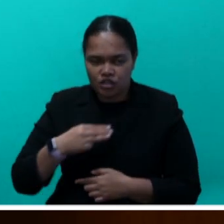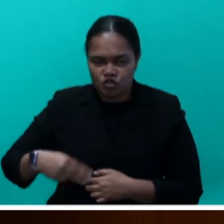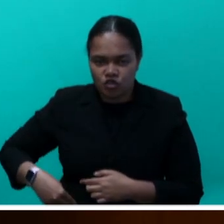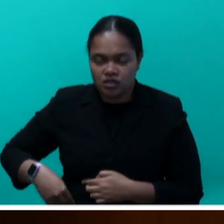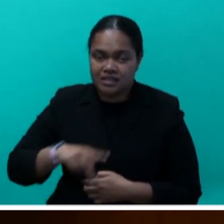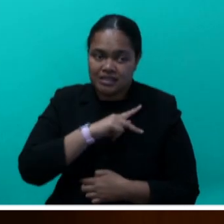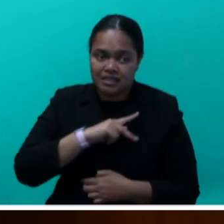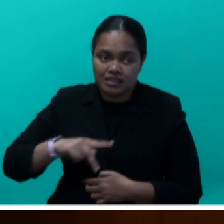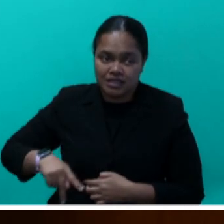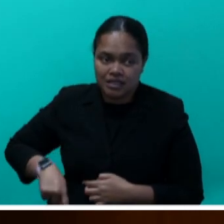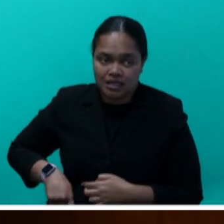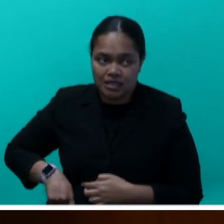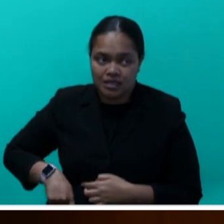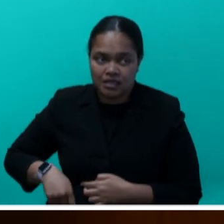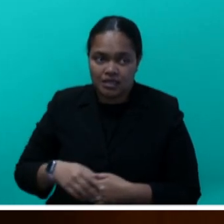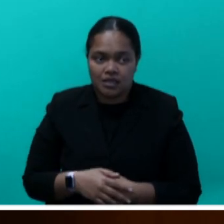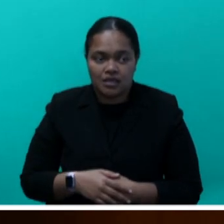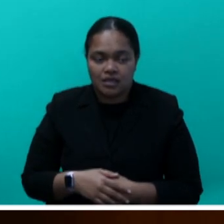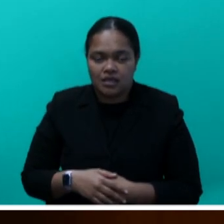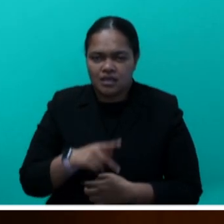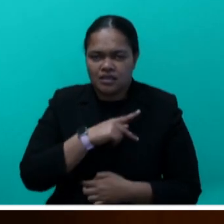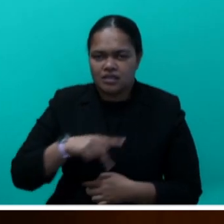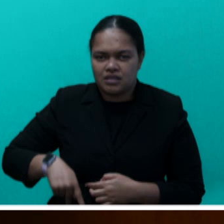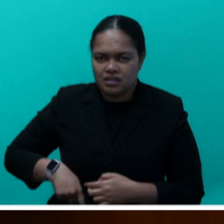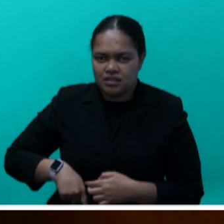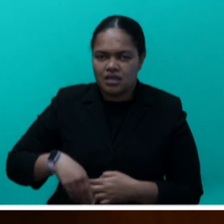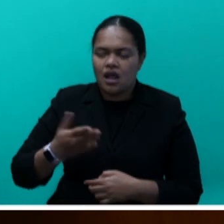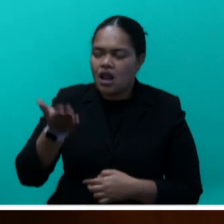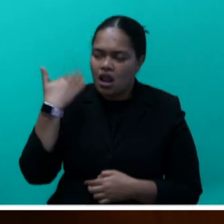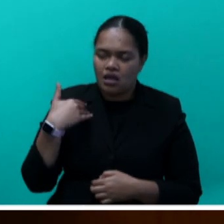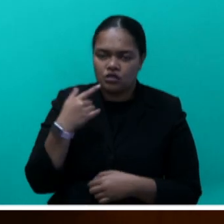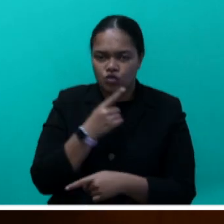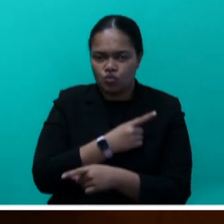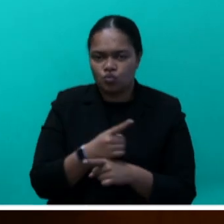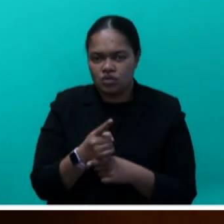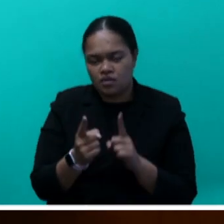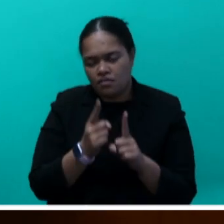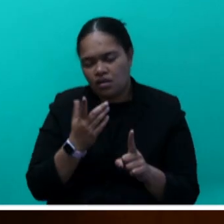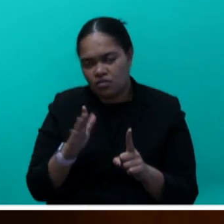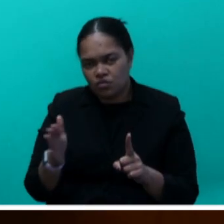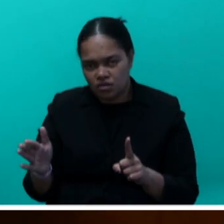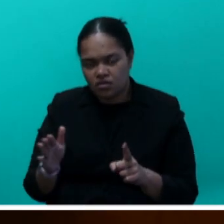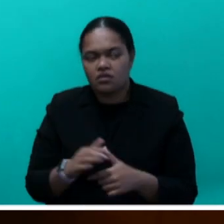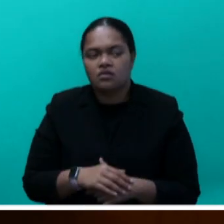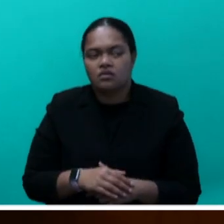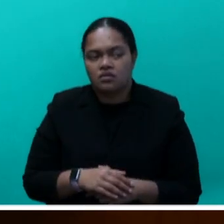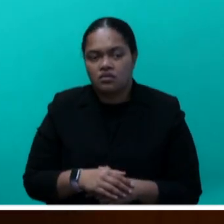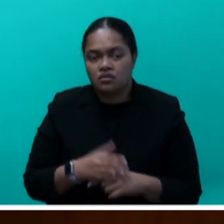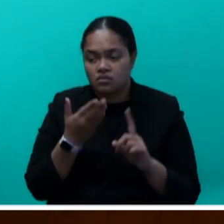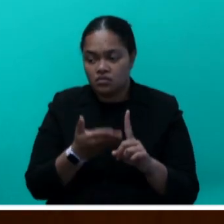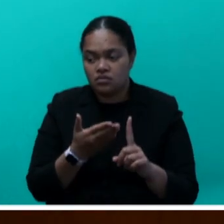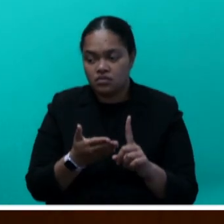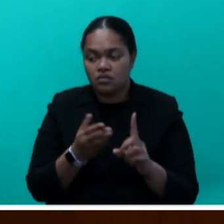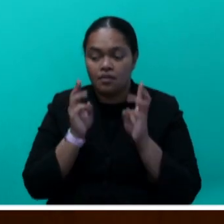King, the Maori King, last week. He was a great friend